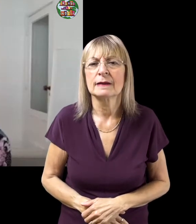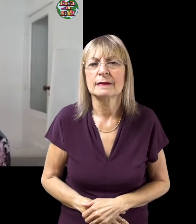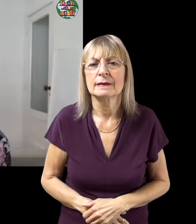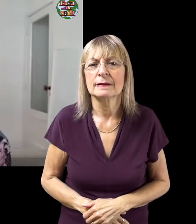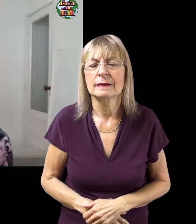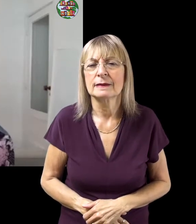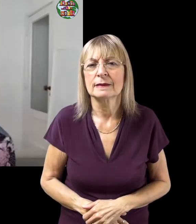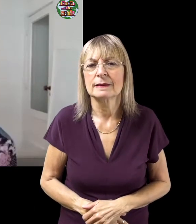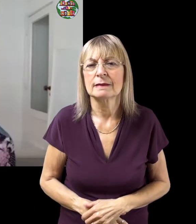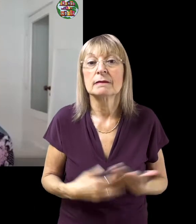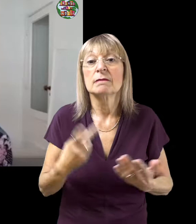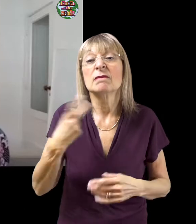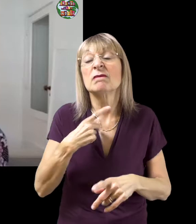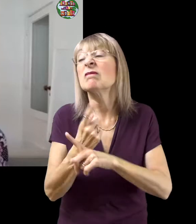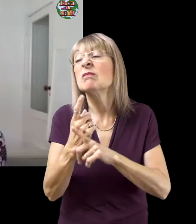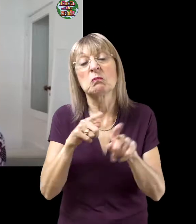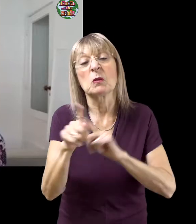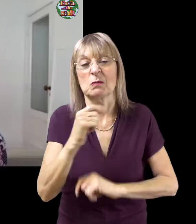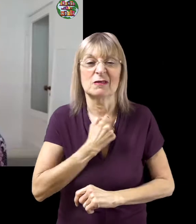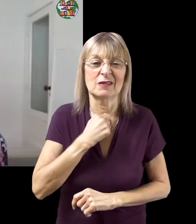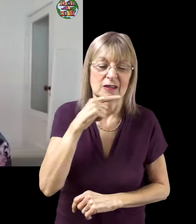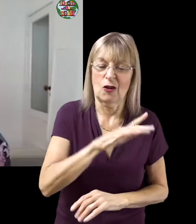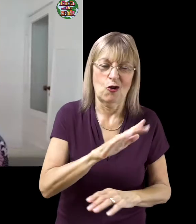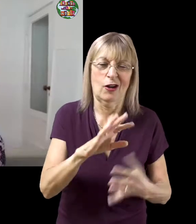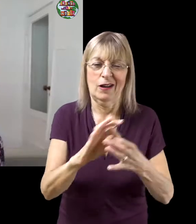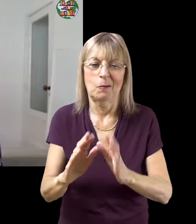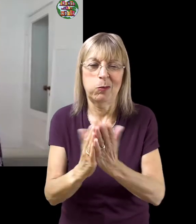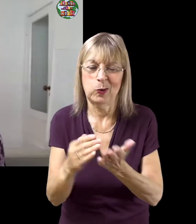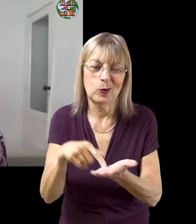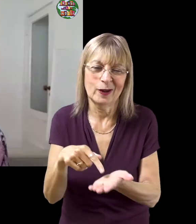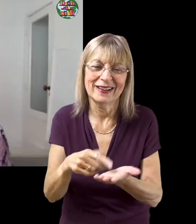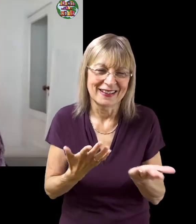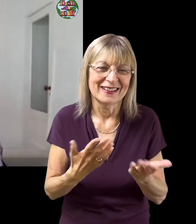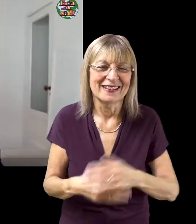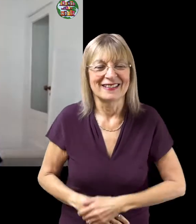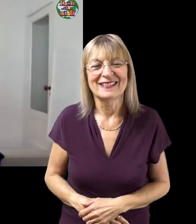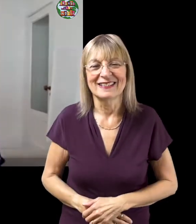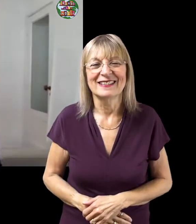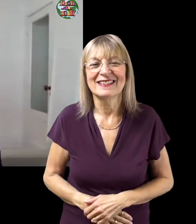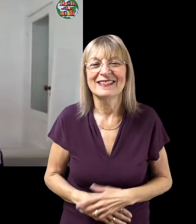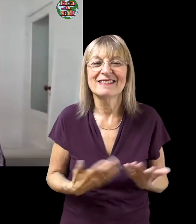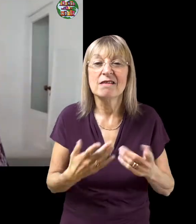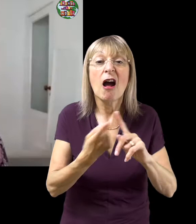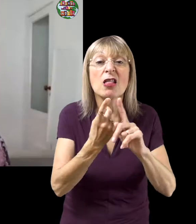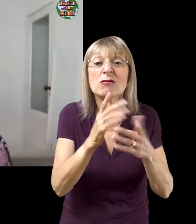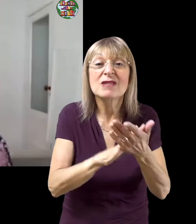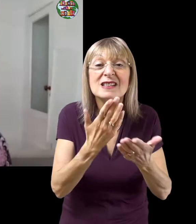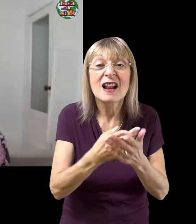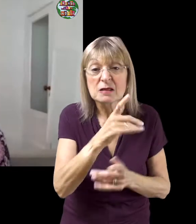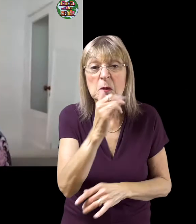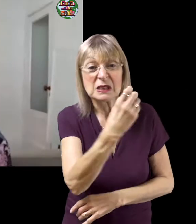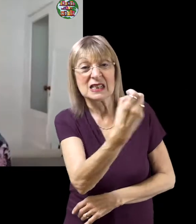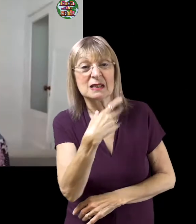good friends with my German translator, but we mostly talk about my son, not about my books. And